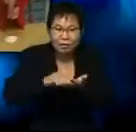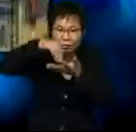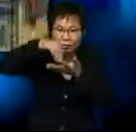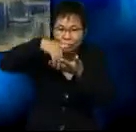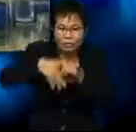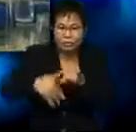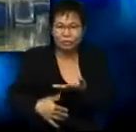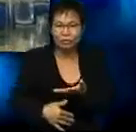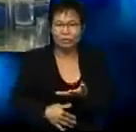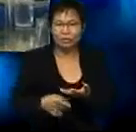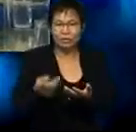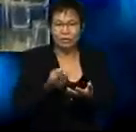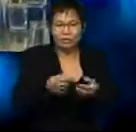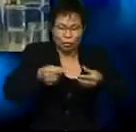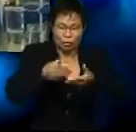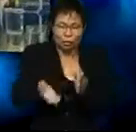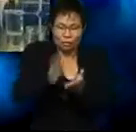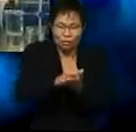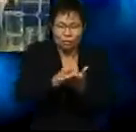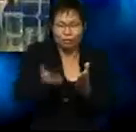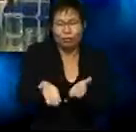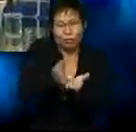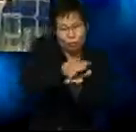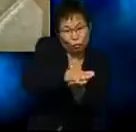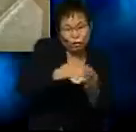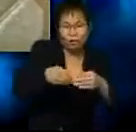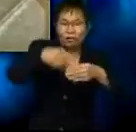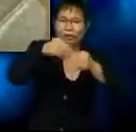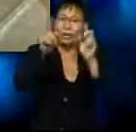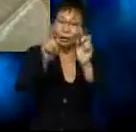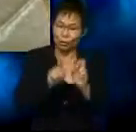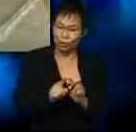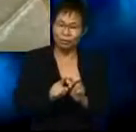funnel. Fold the filter paper into a cone.